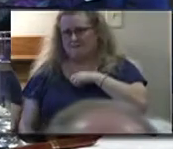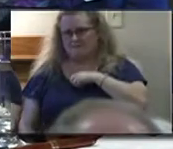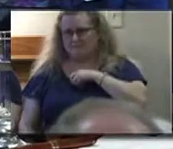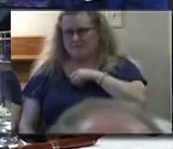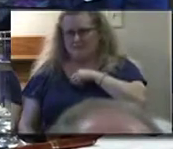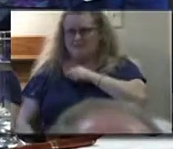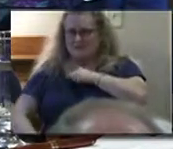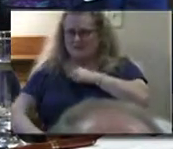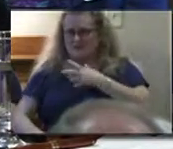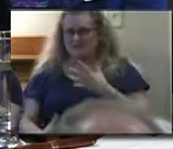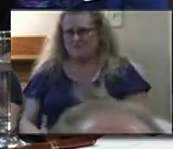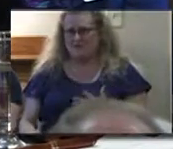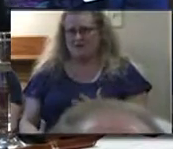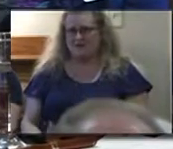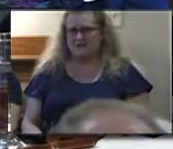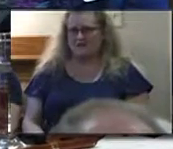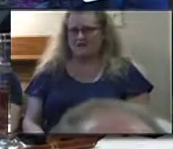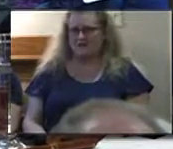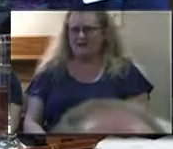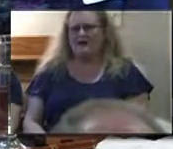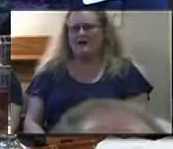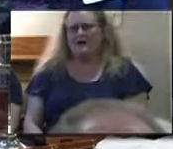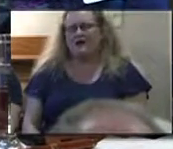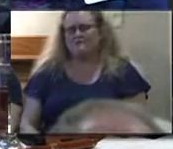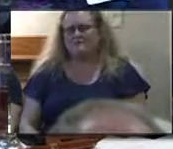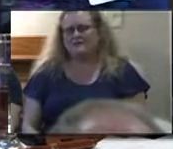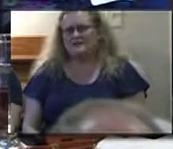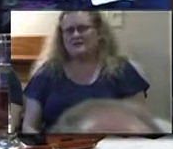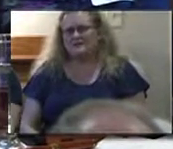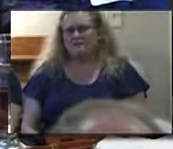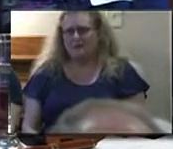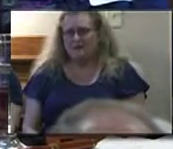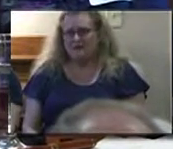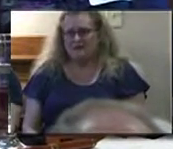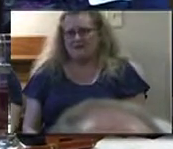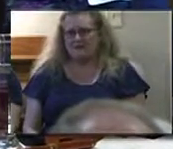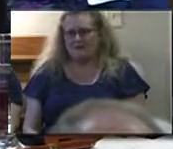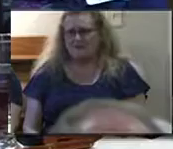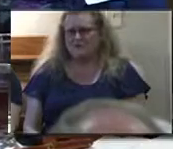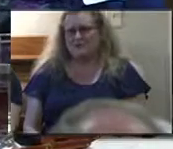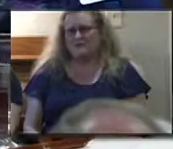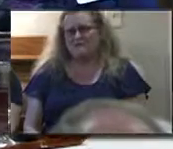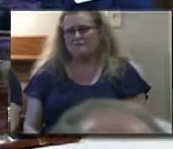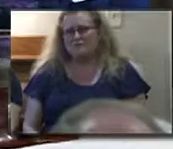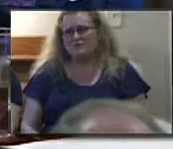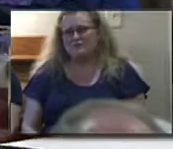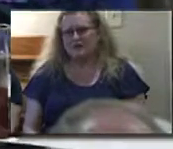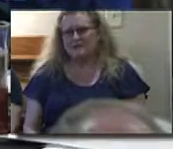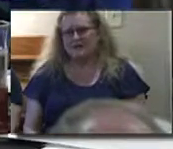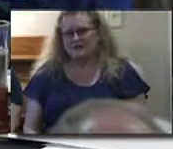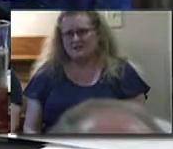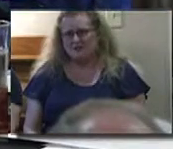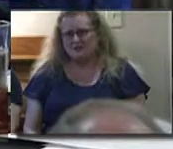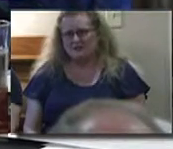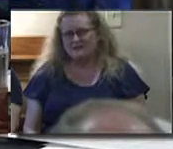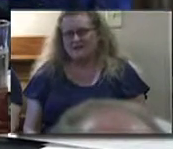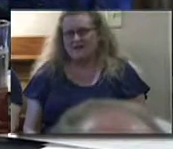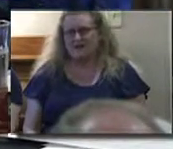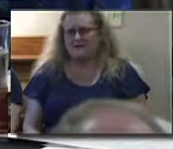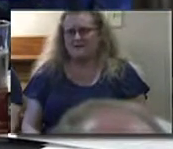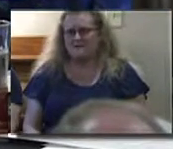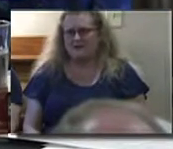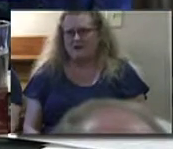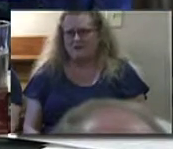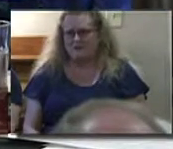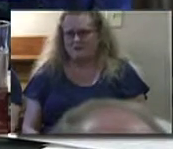I am successful and made it here today. I'm not meaning to be bragging or boastful, but I'm just wanting to share my experience.